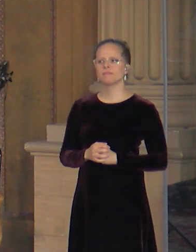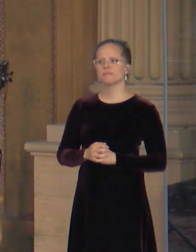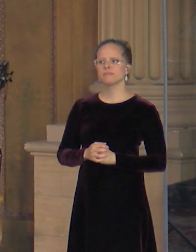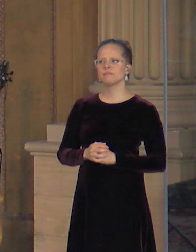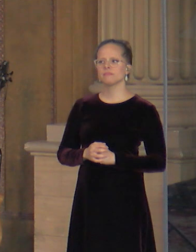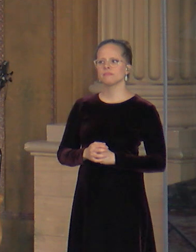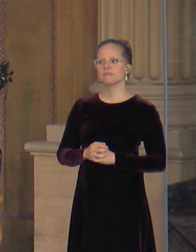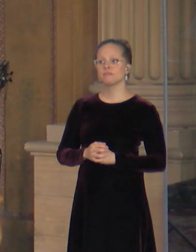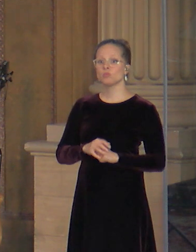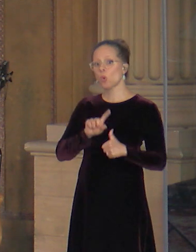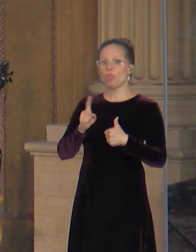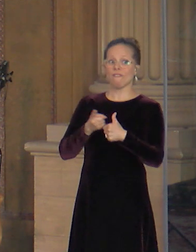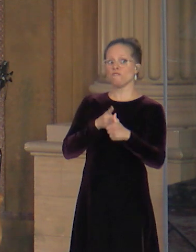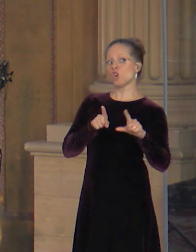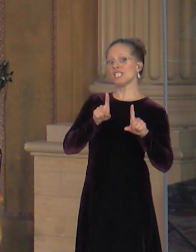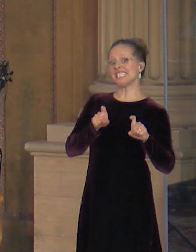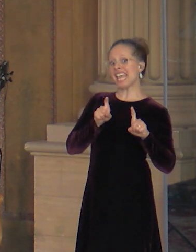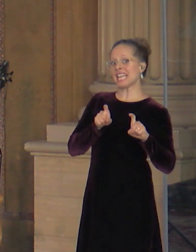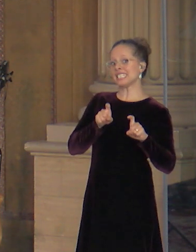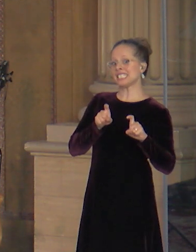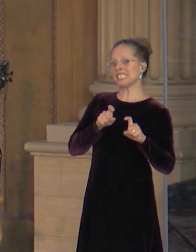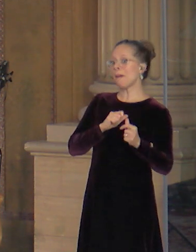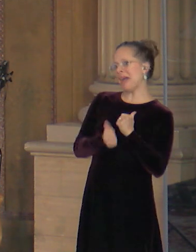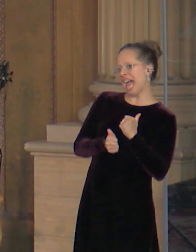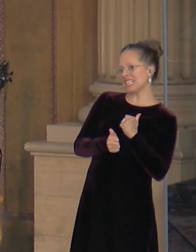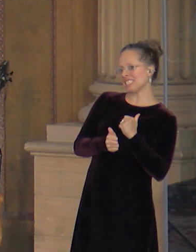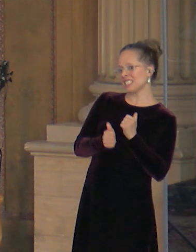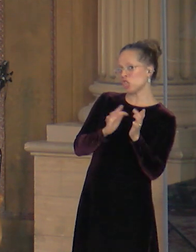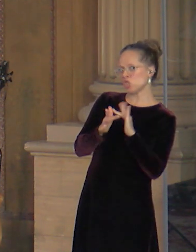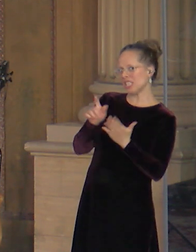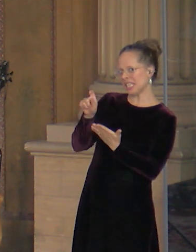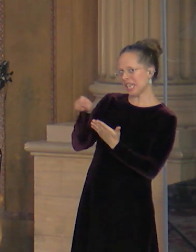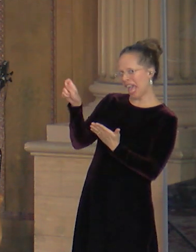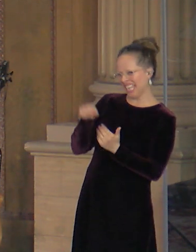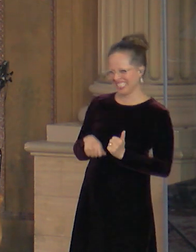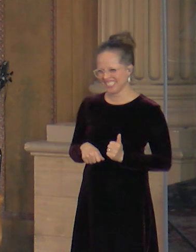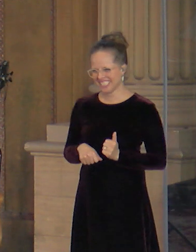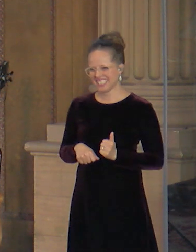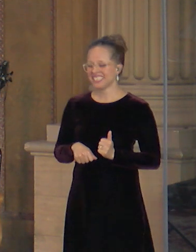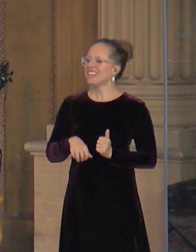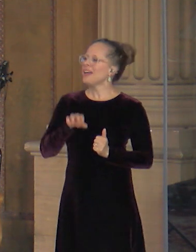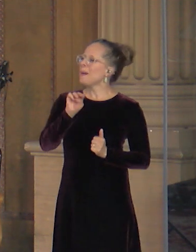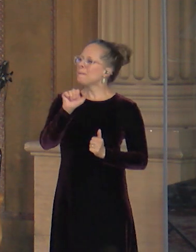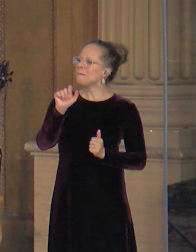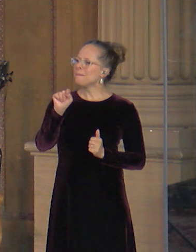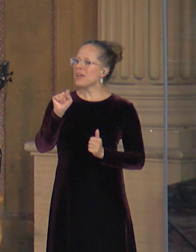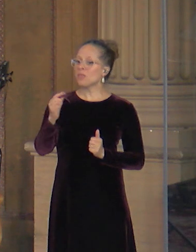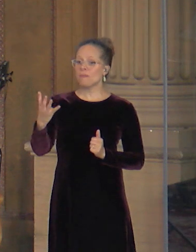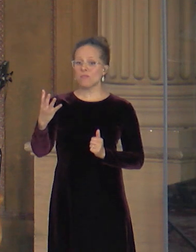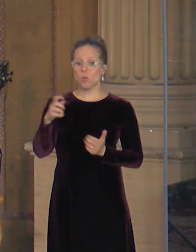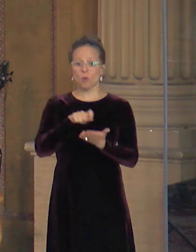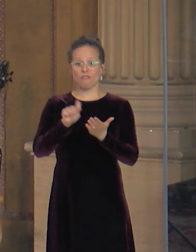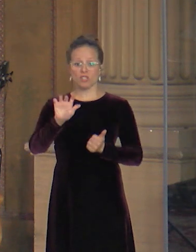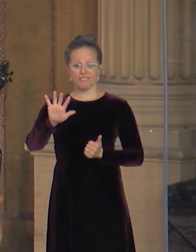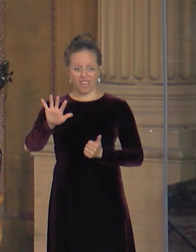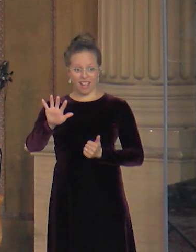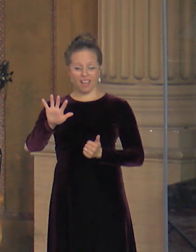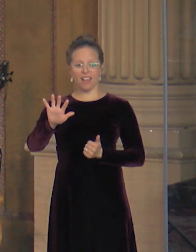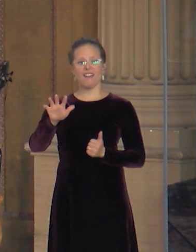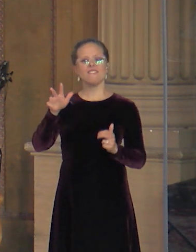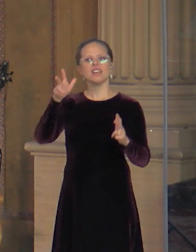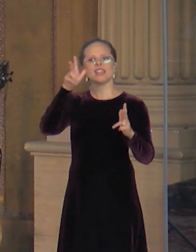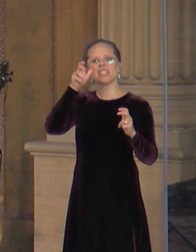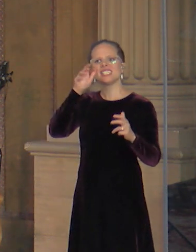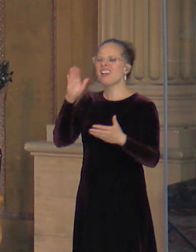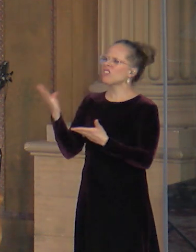so he passes the first test it's point Jesus and then Matthew 4 verse 5 the next test comes up it says the devil took him to the